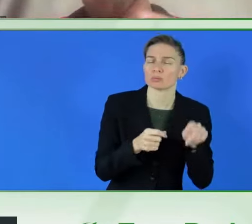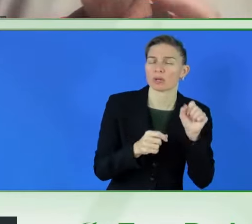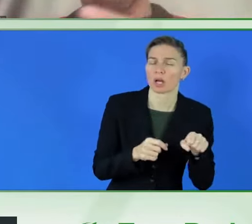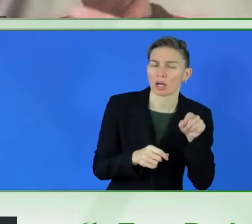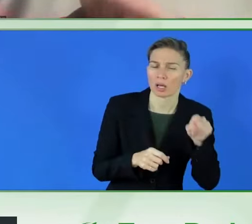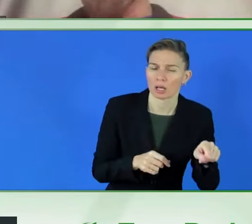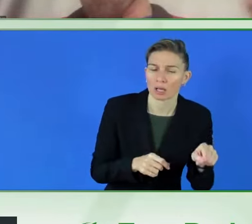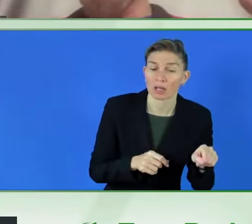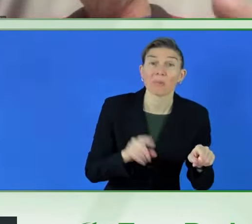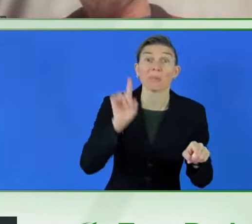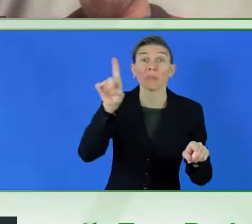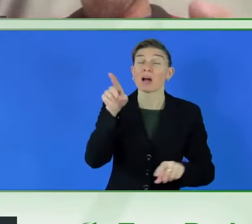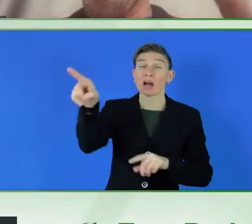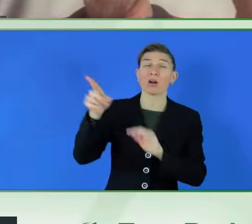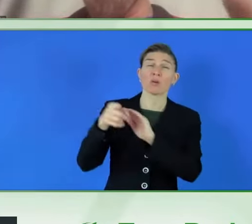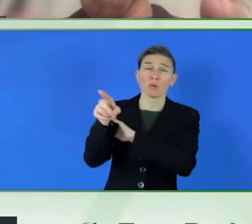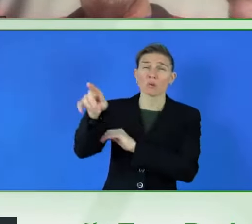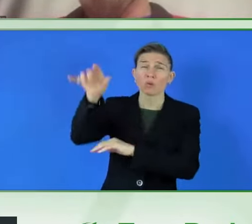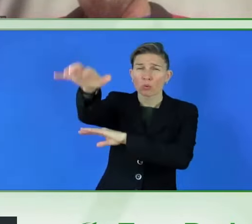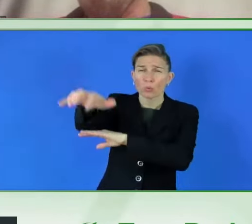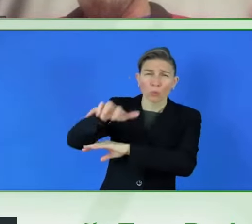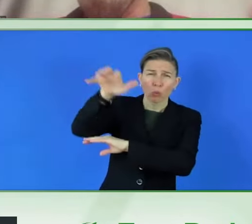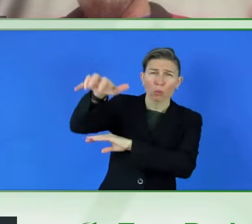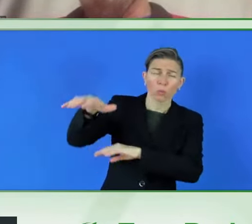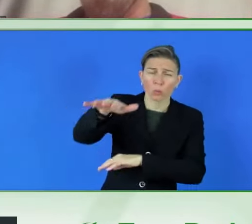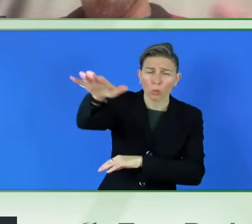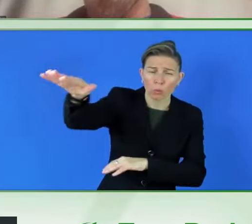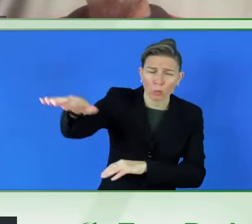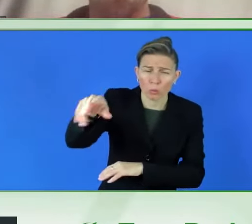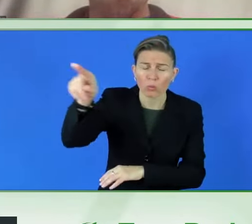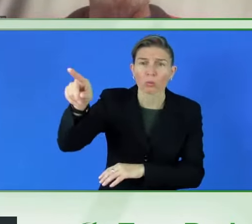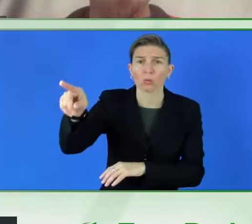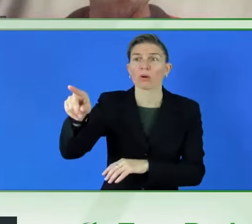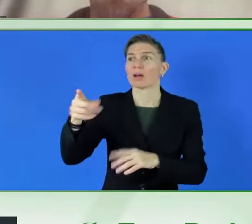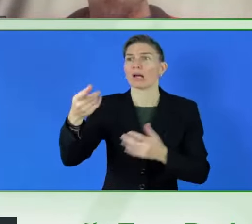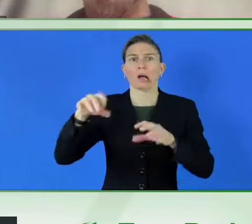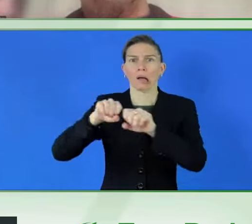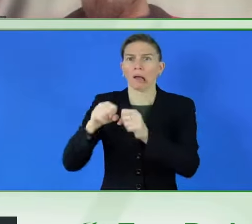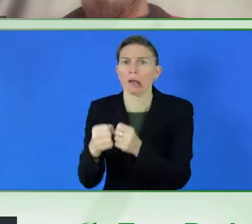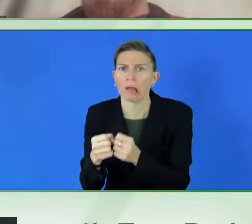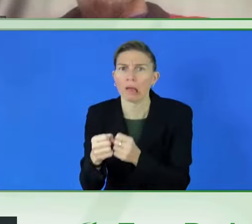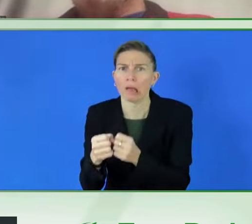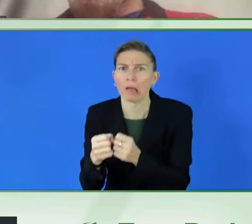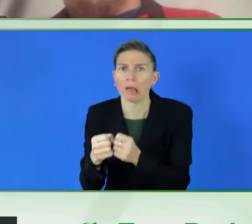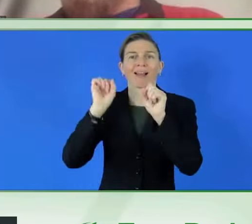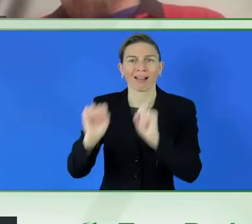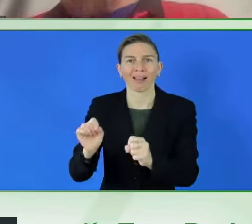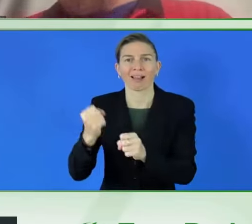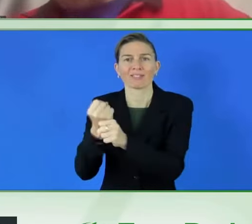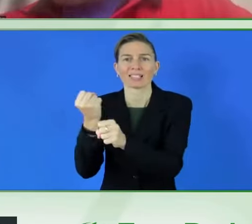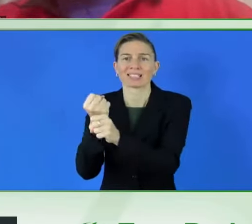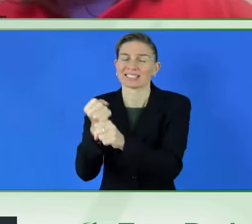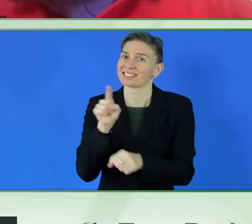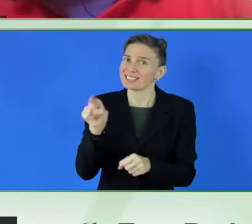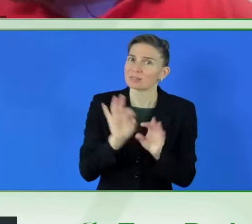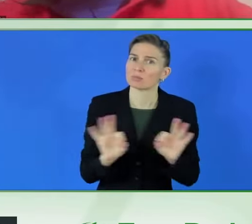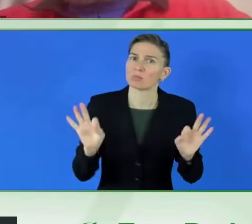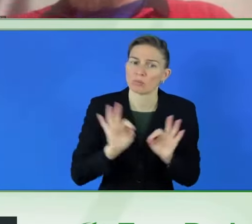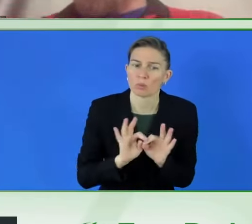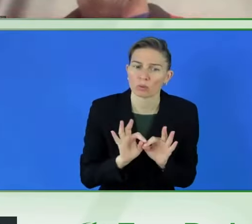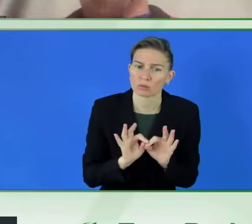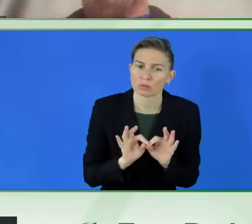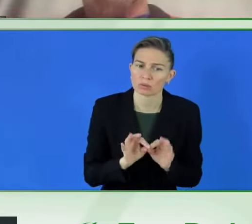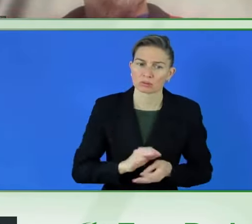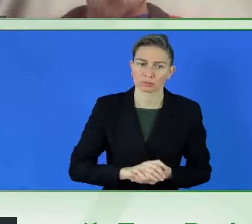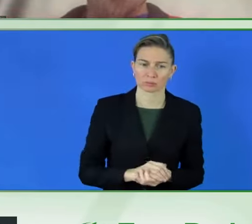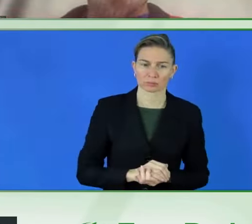in places where they don't have a large supply of specialist equipment. So this was vital. The next slide, which we'll skip over, is